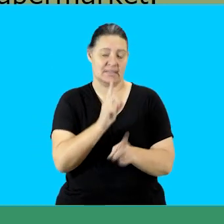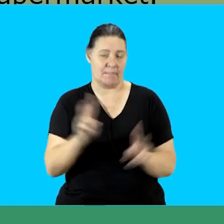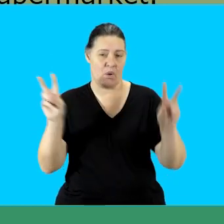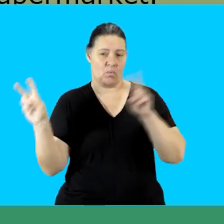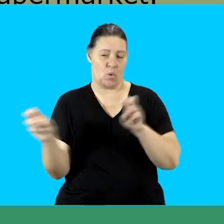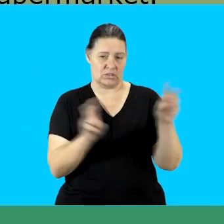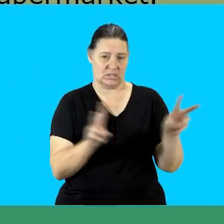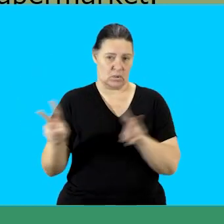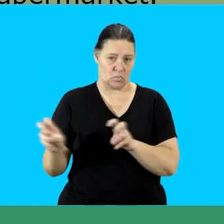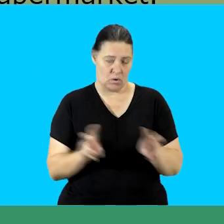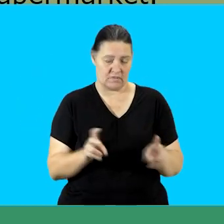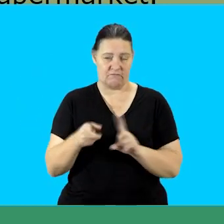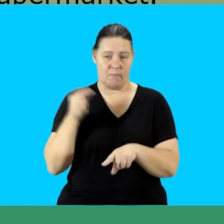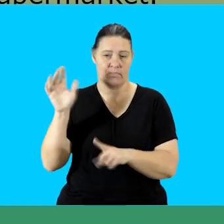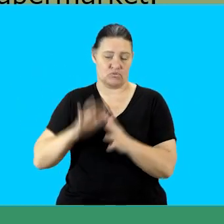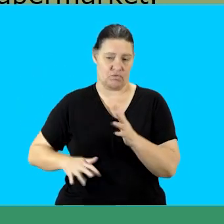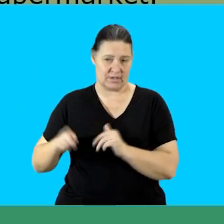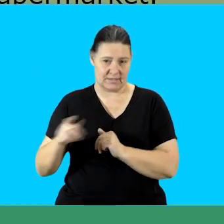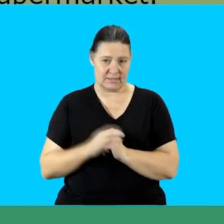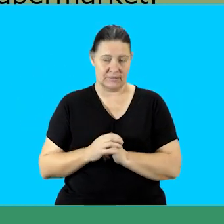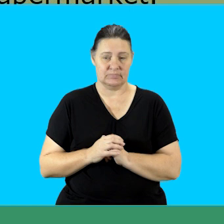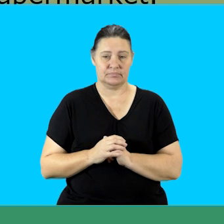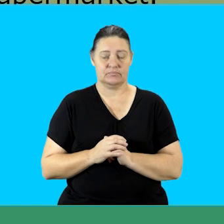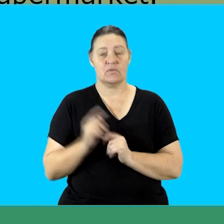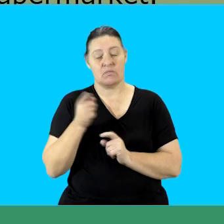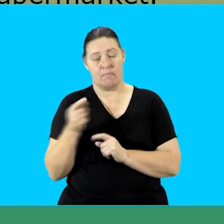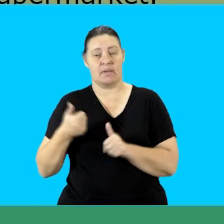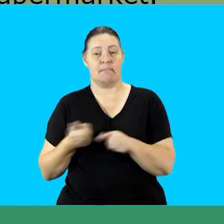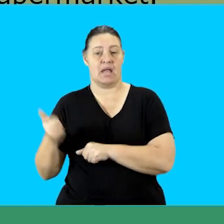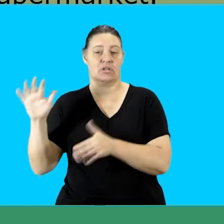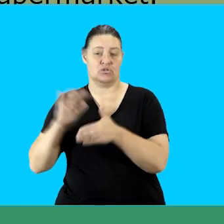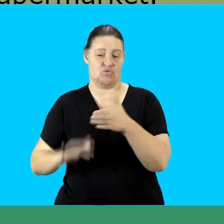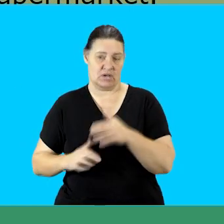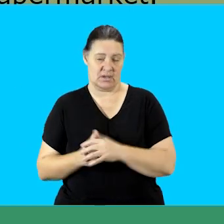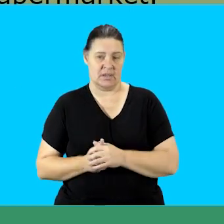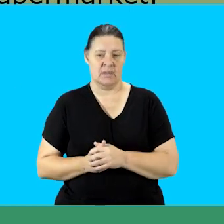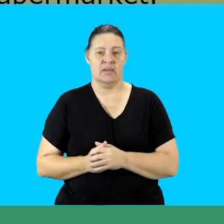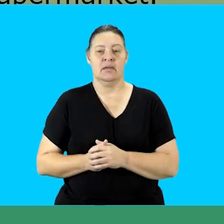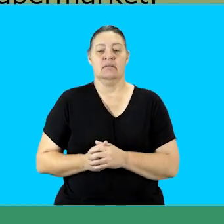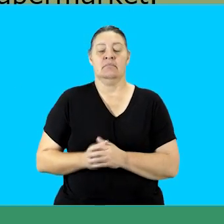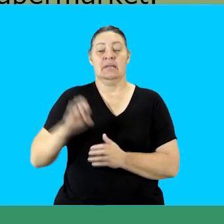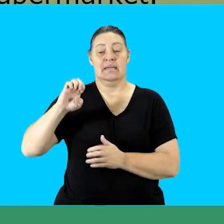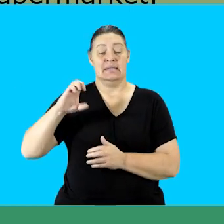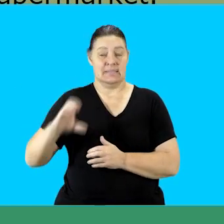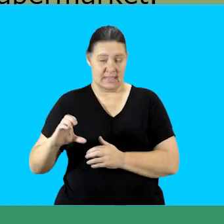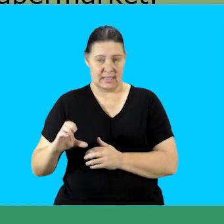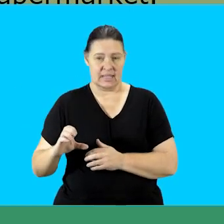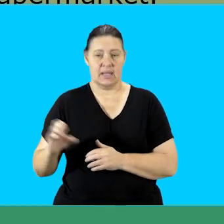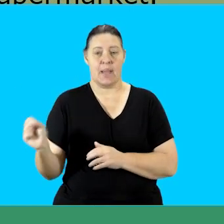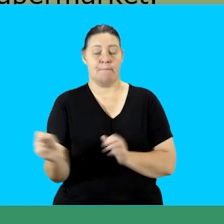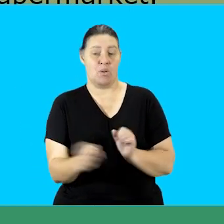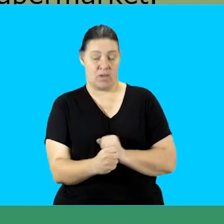quoting from the scenario. Now let's go back to our scenario. Eric's Supermarket